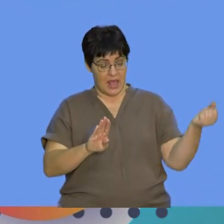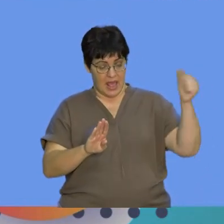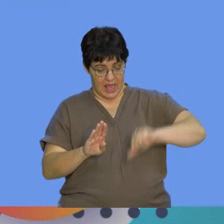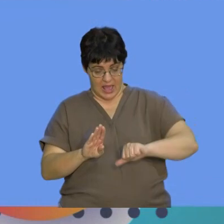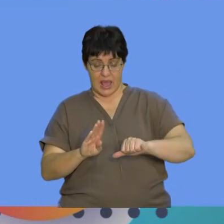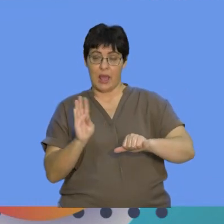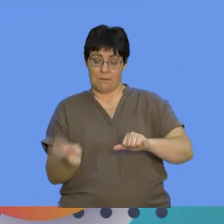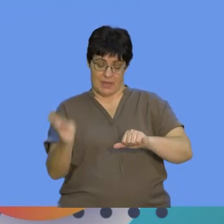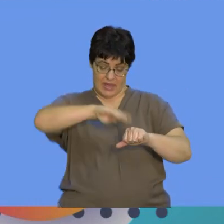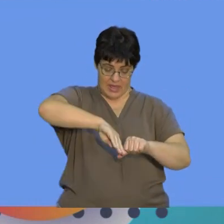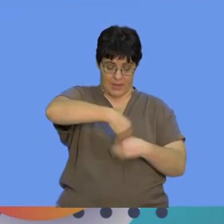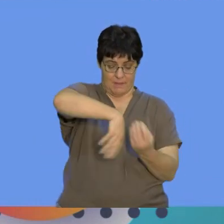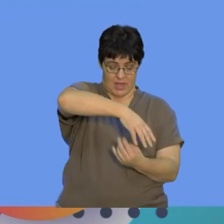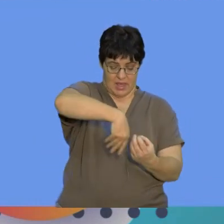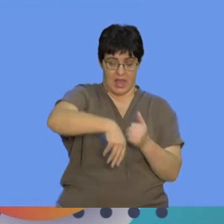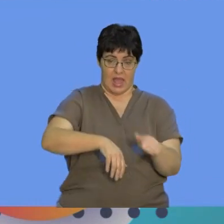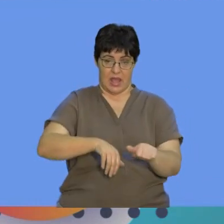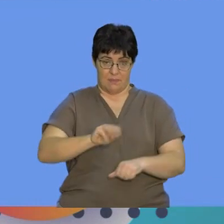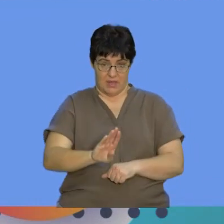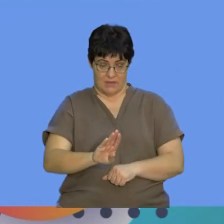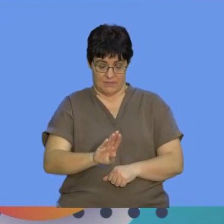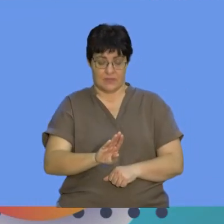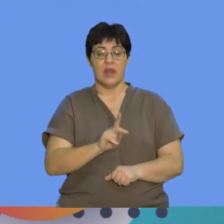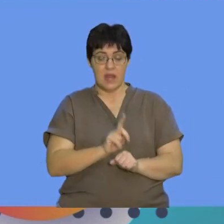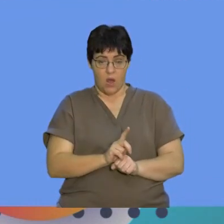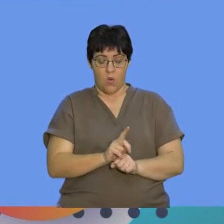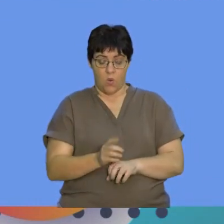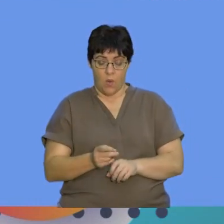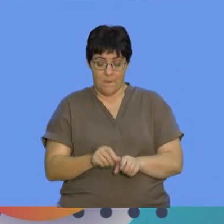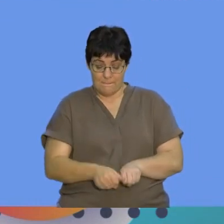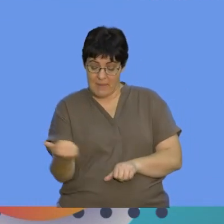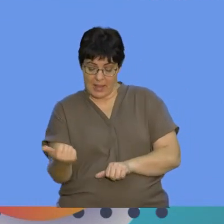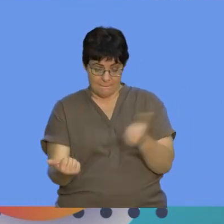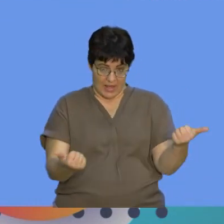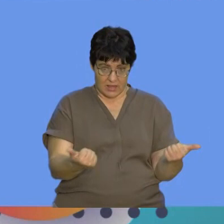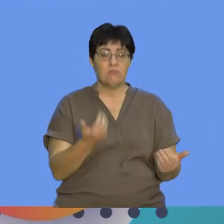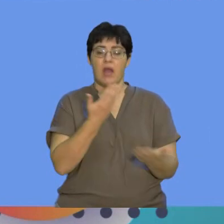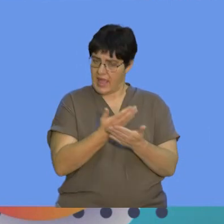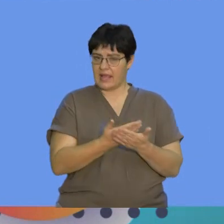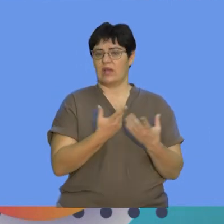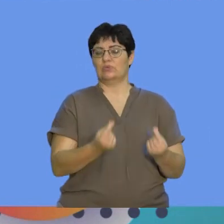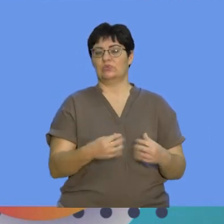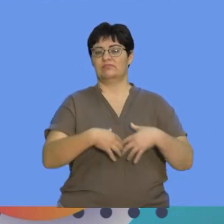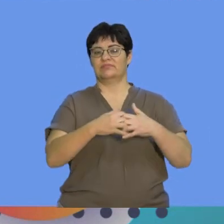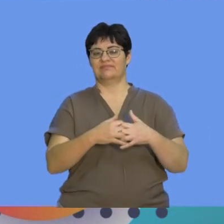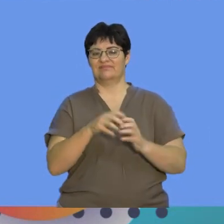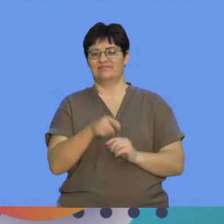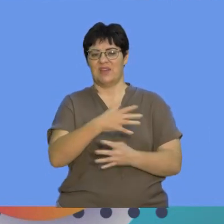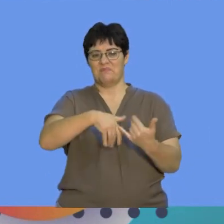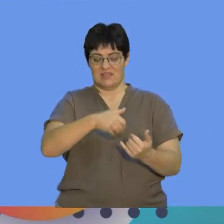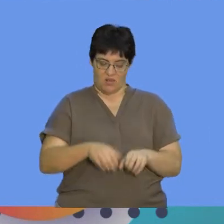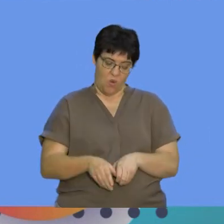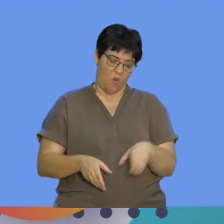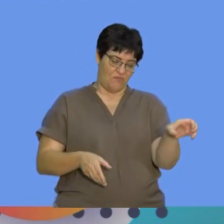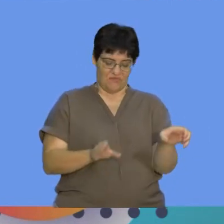actually reversible. We can actually separate the individual components that actually make up that mixture. So mixtures are not